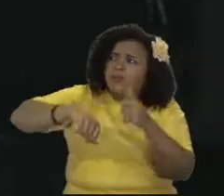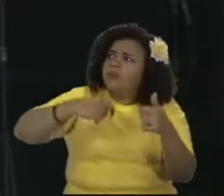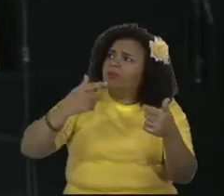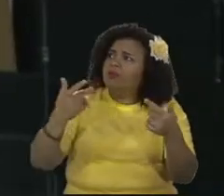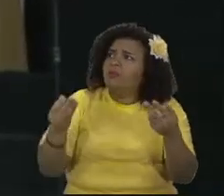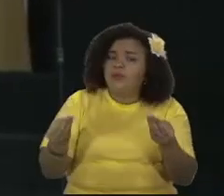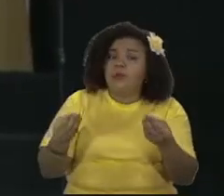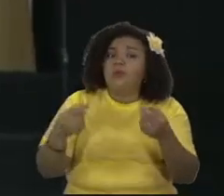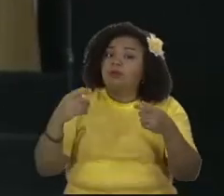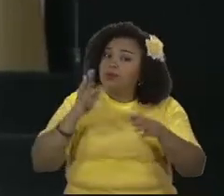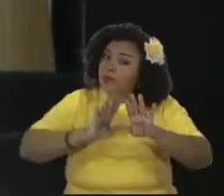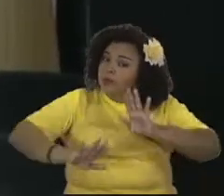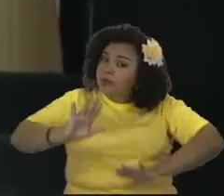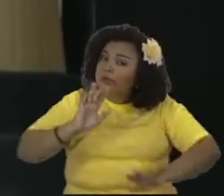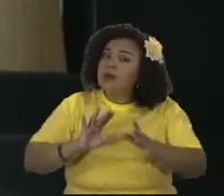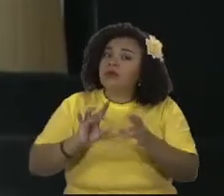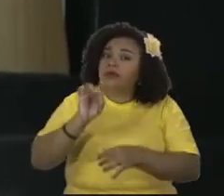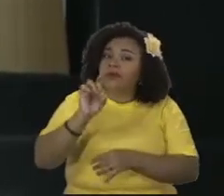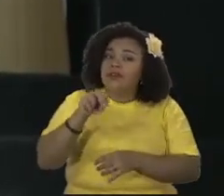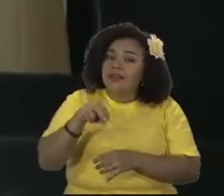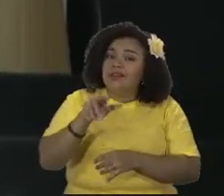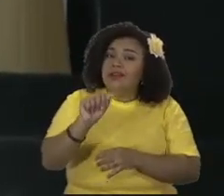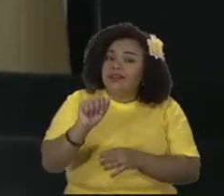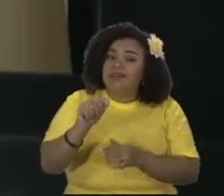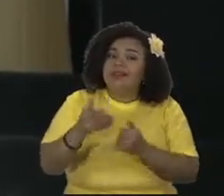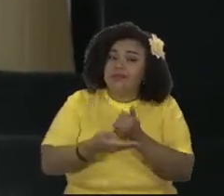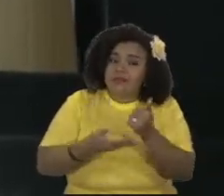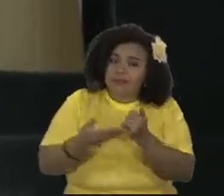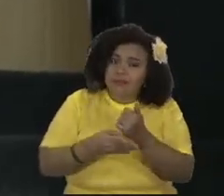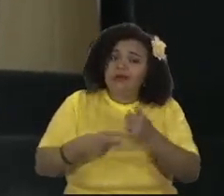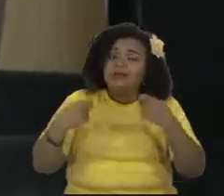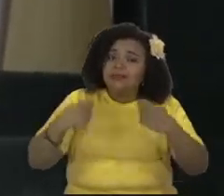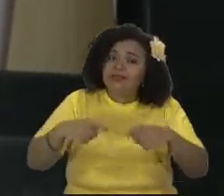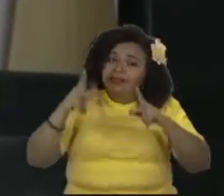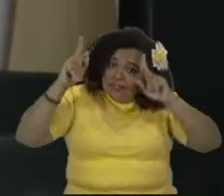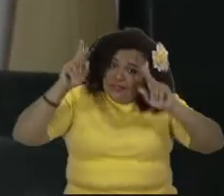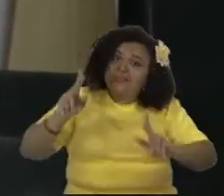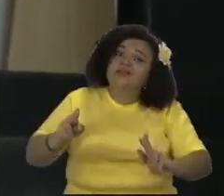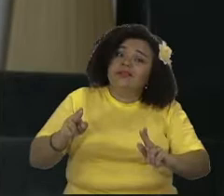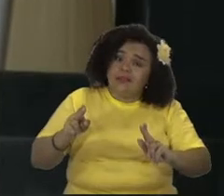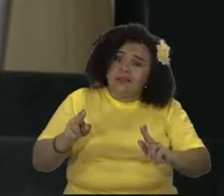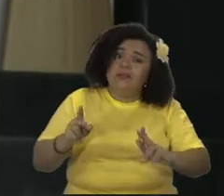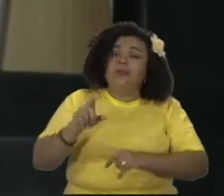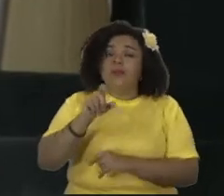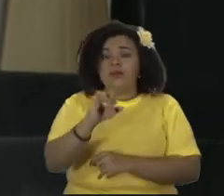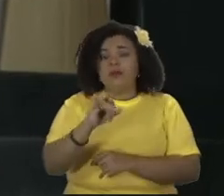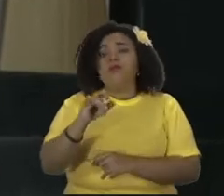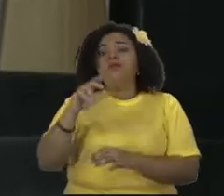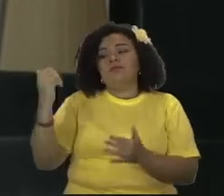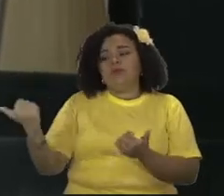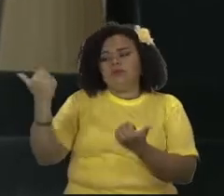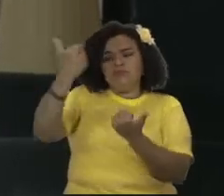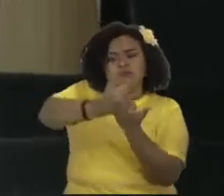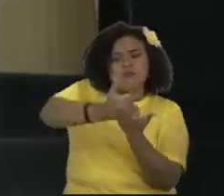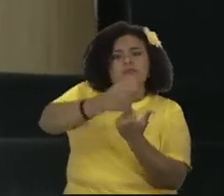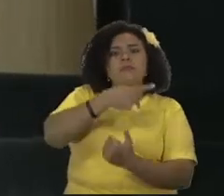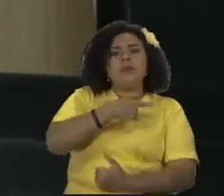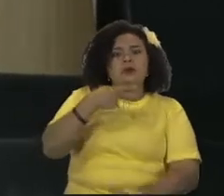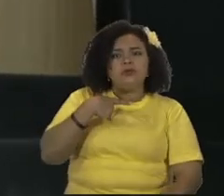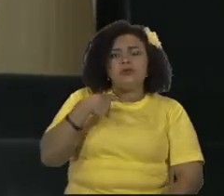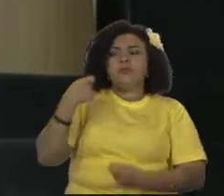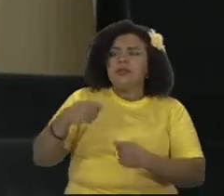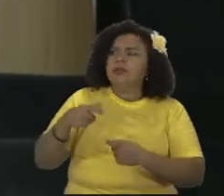church. That's why we must be careful on choosing the successor of the